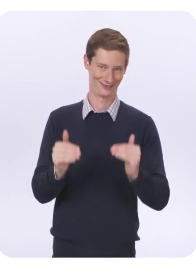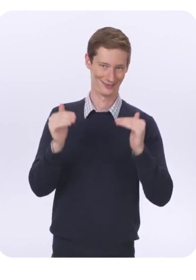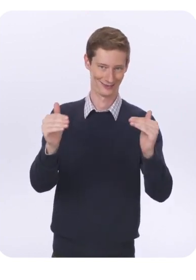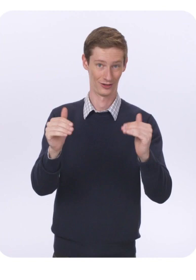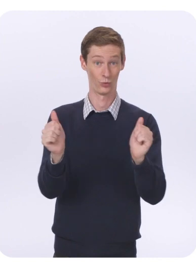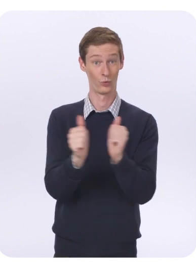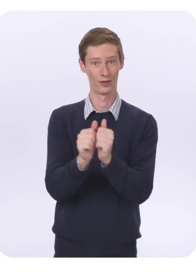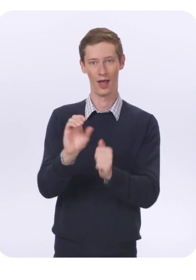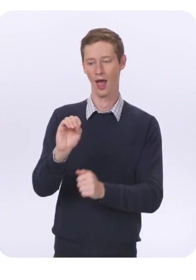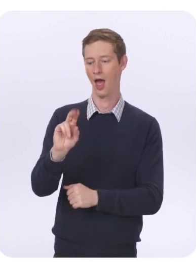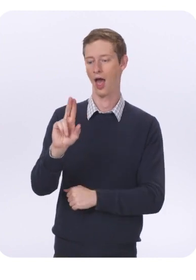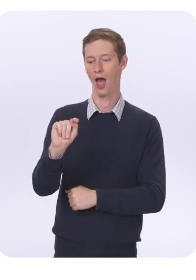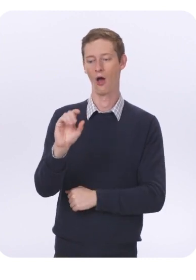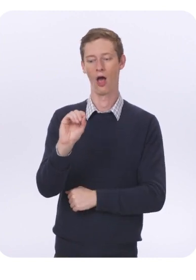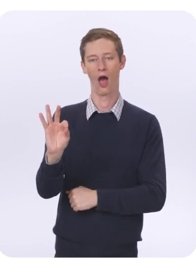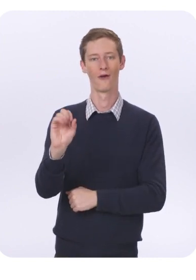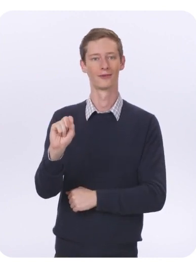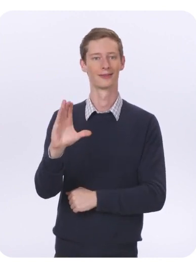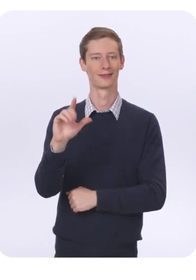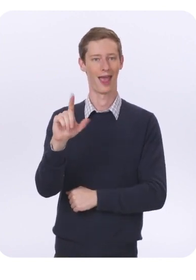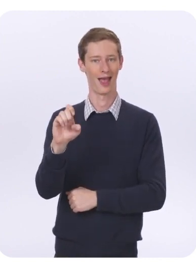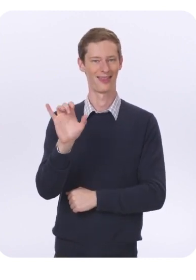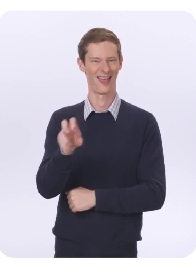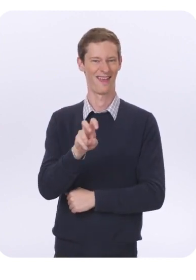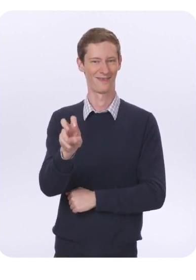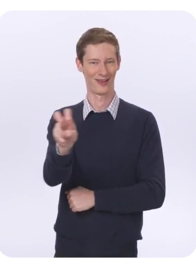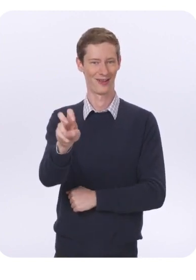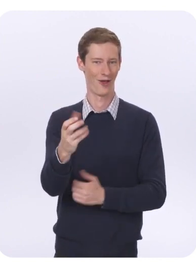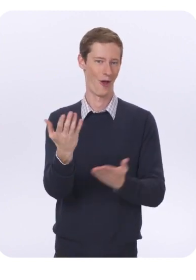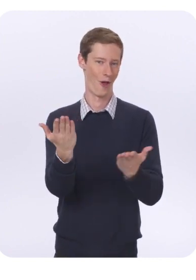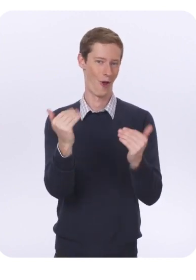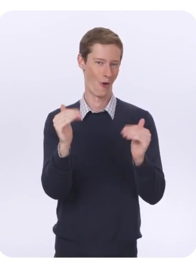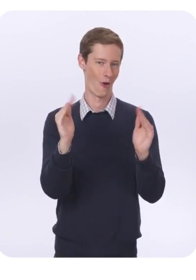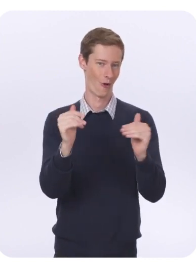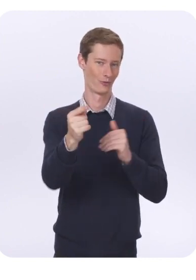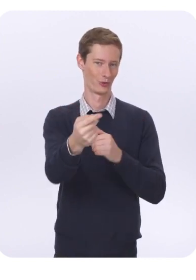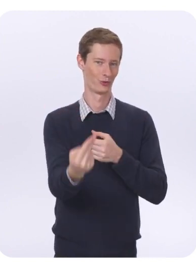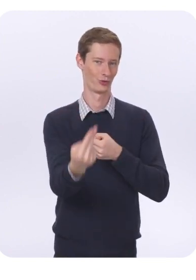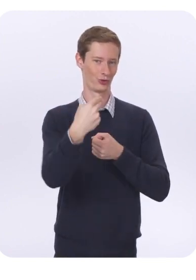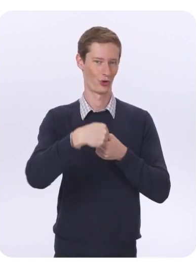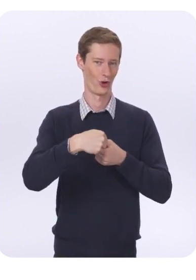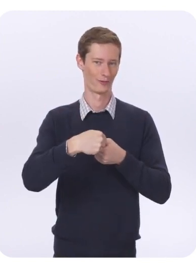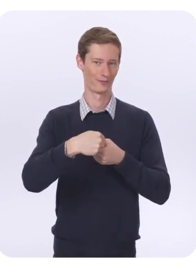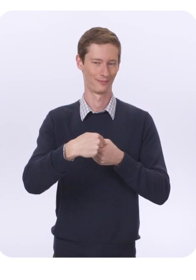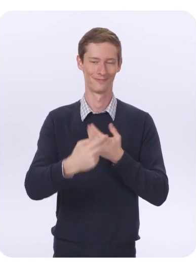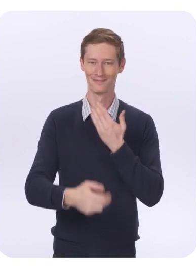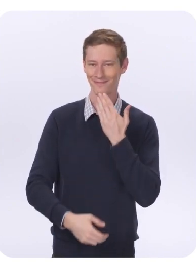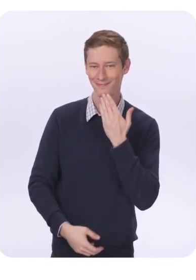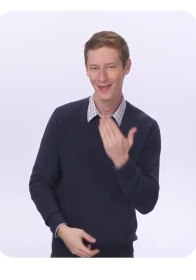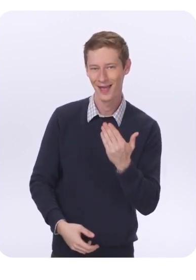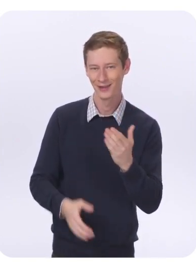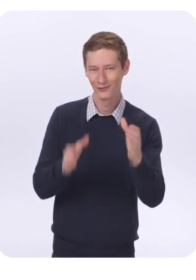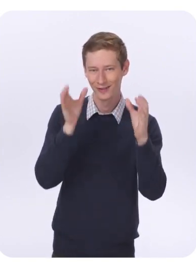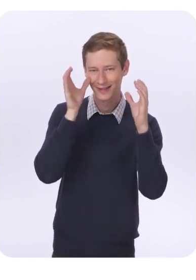and hope you all will come along on this journey. Thank you for listening.